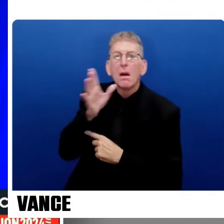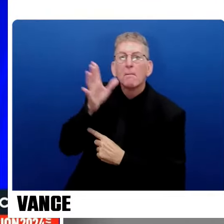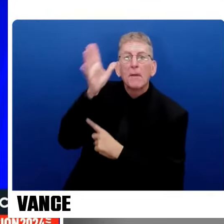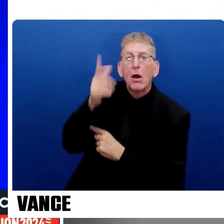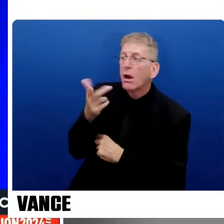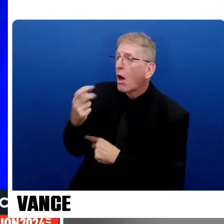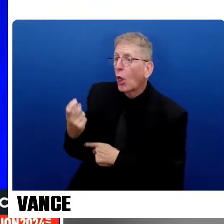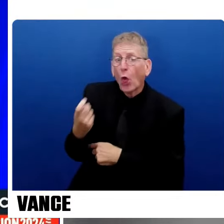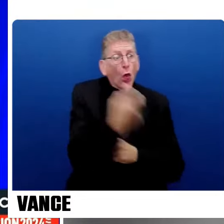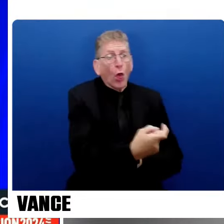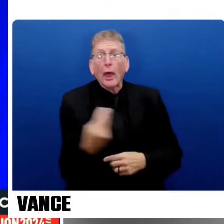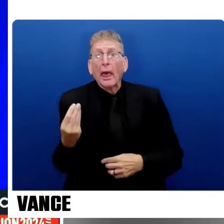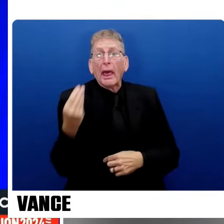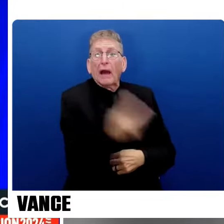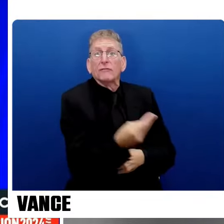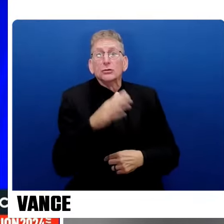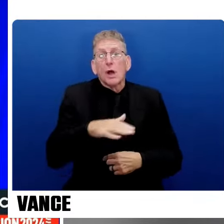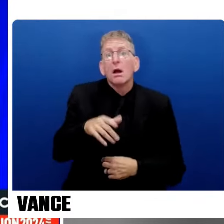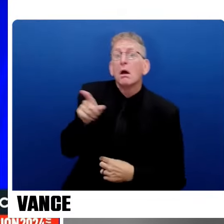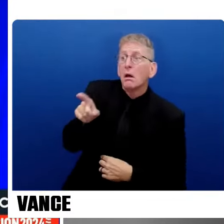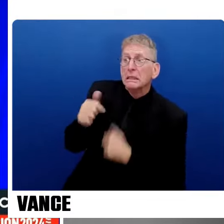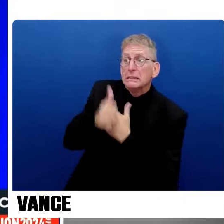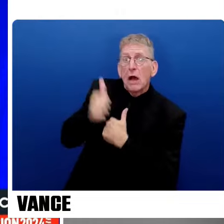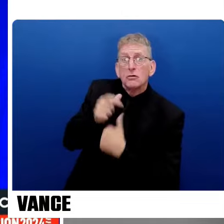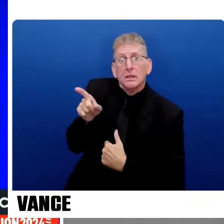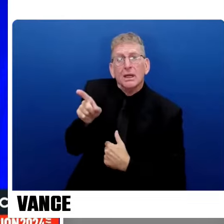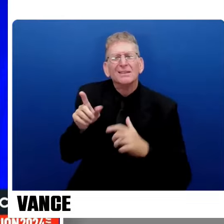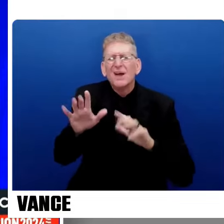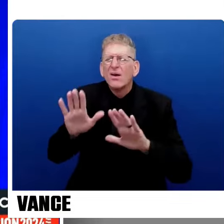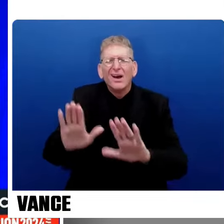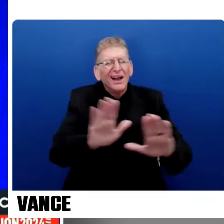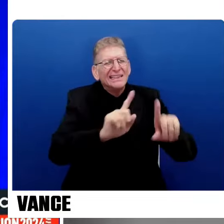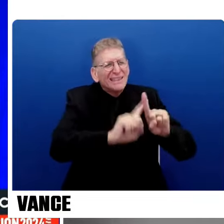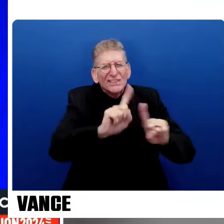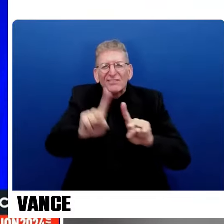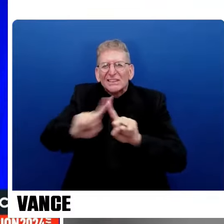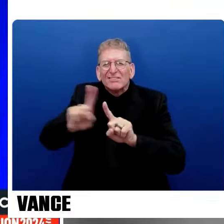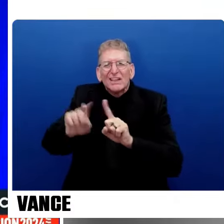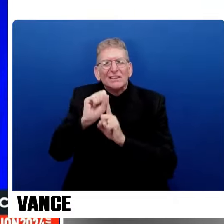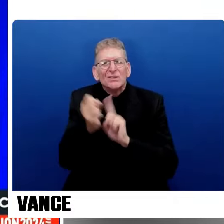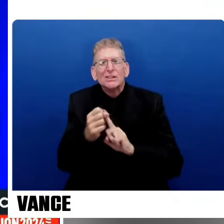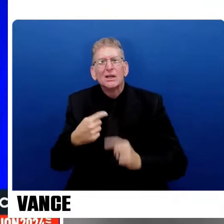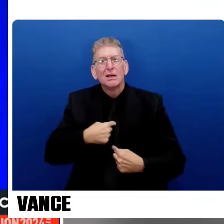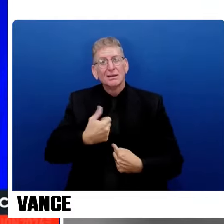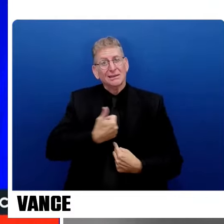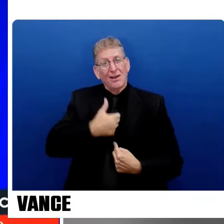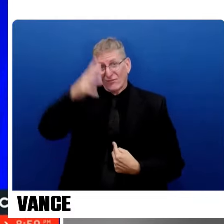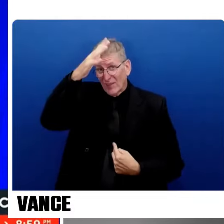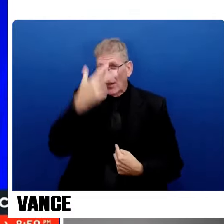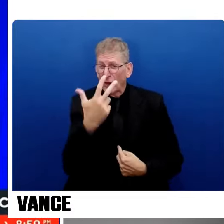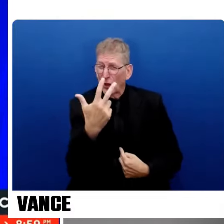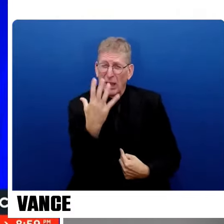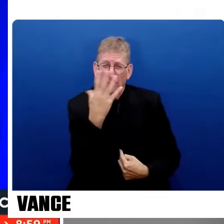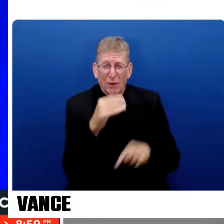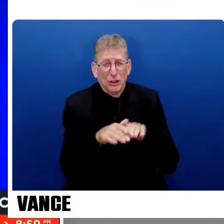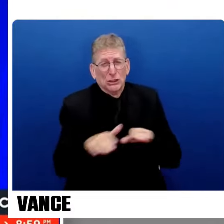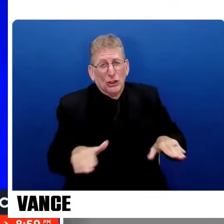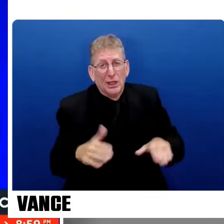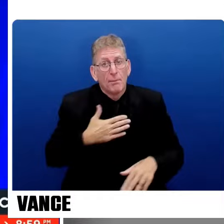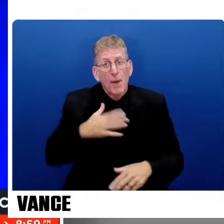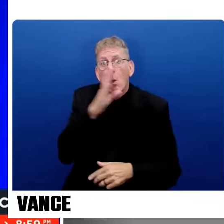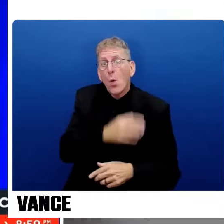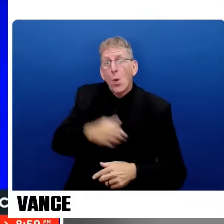a father of 3 beautiful little kids, and our oldest is now in 2nd grade. And like a lot of parents, we send our kids to school with such